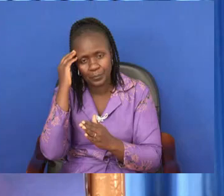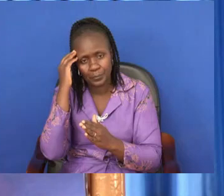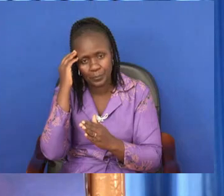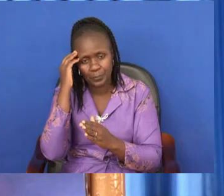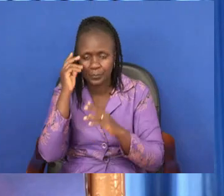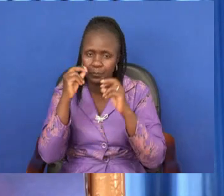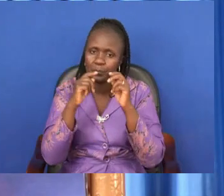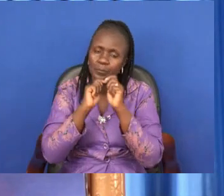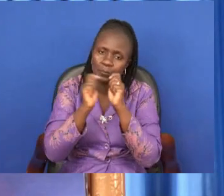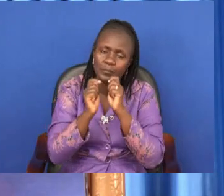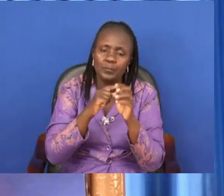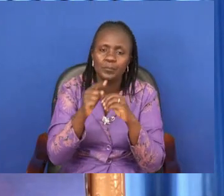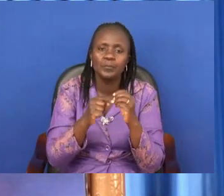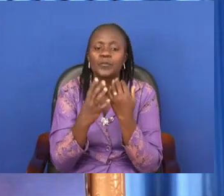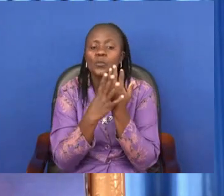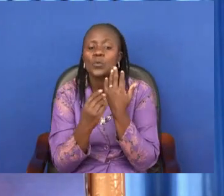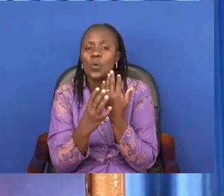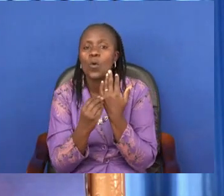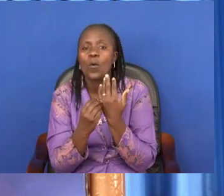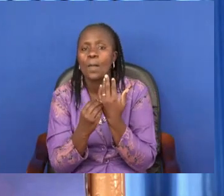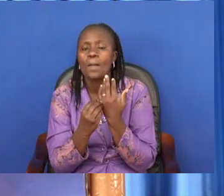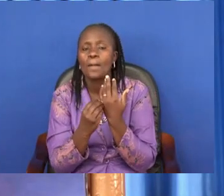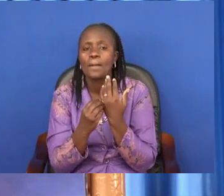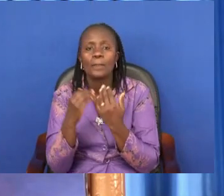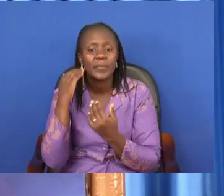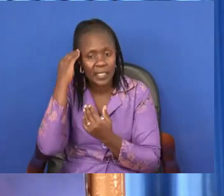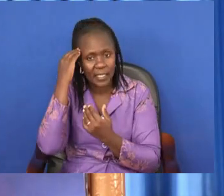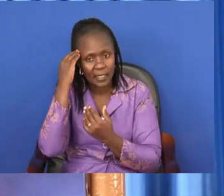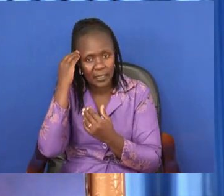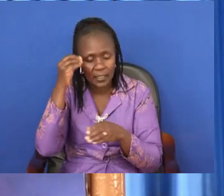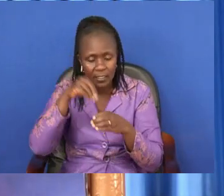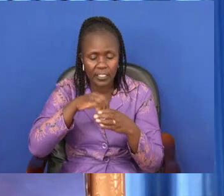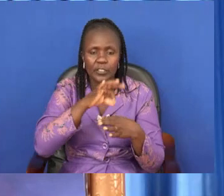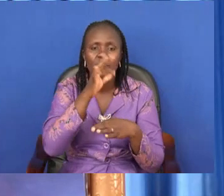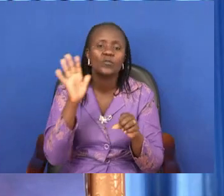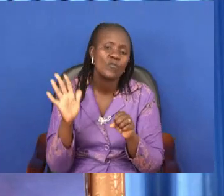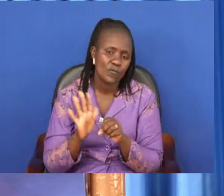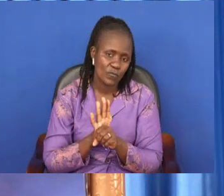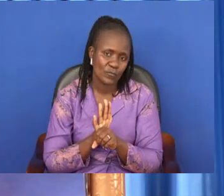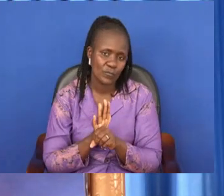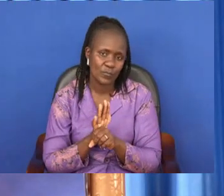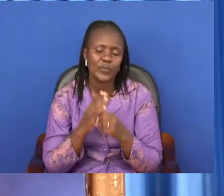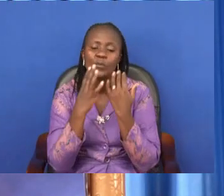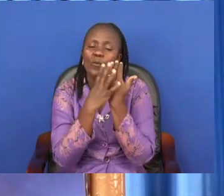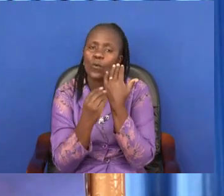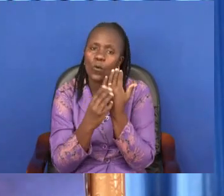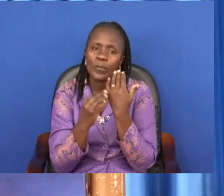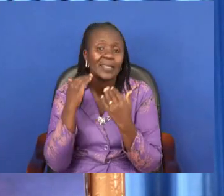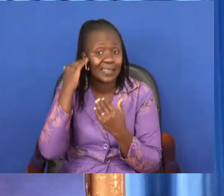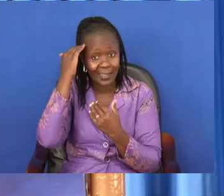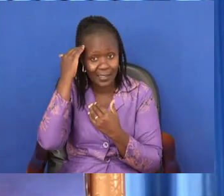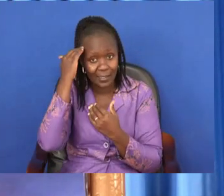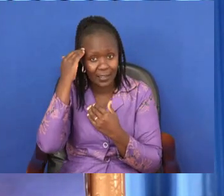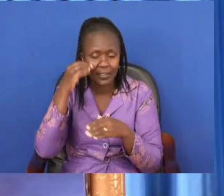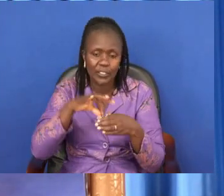are going to be talking about imitating the head in spiritual enrichment. Imitating the head